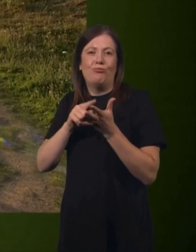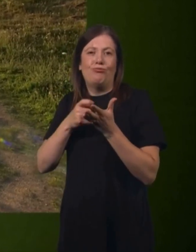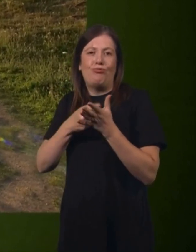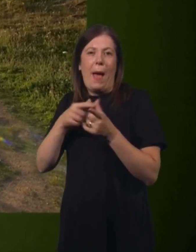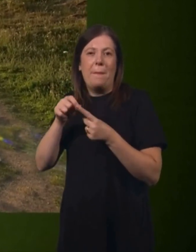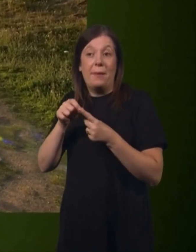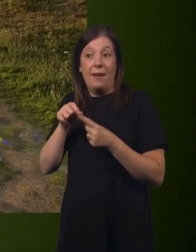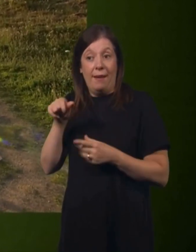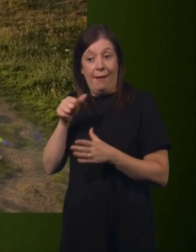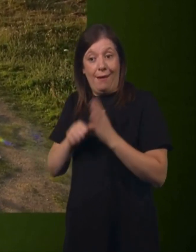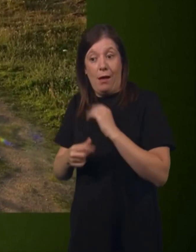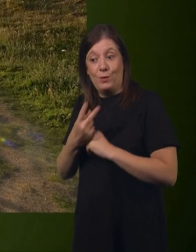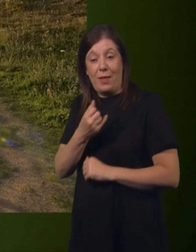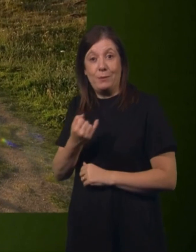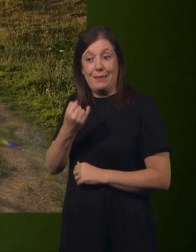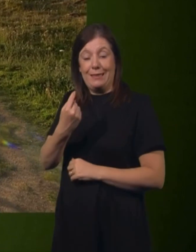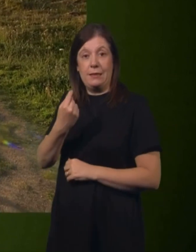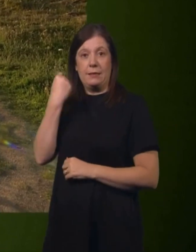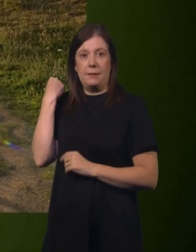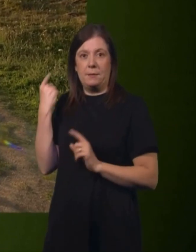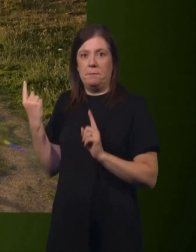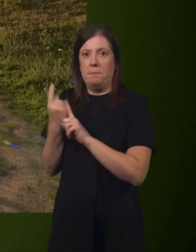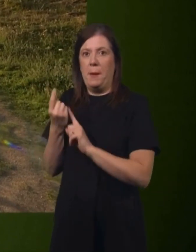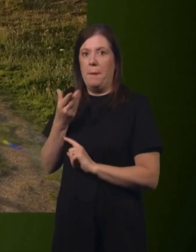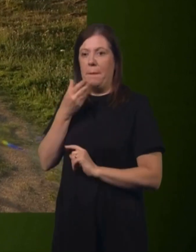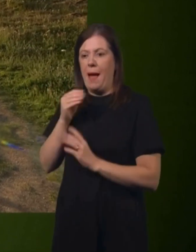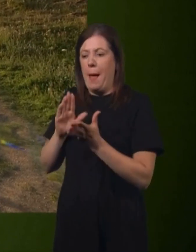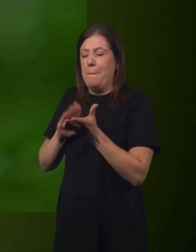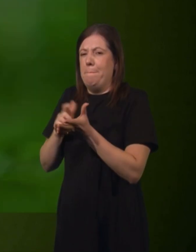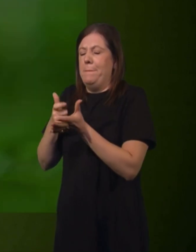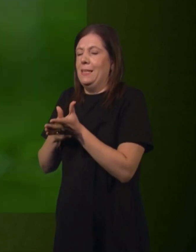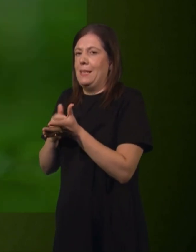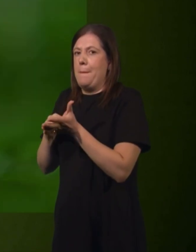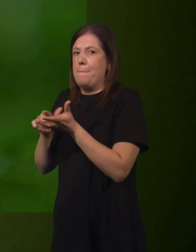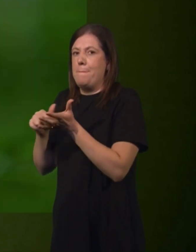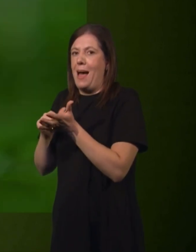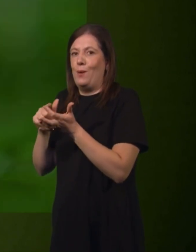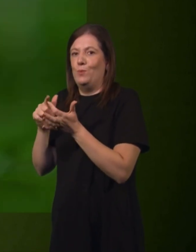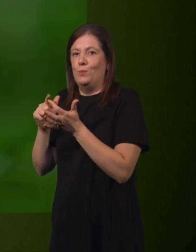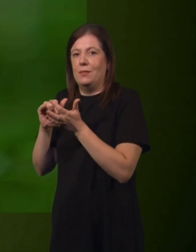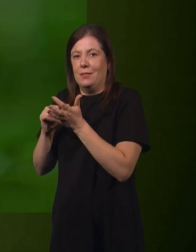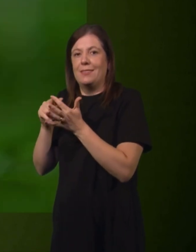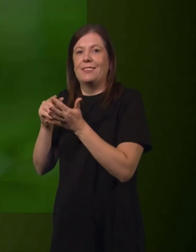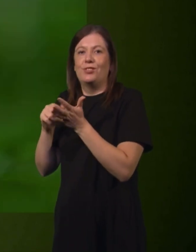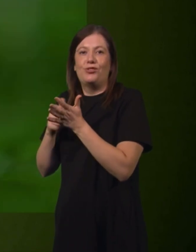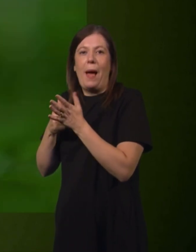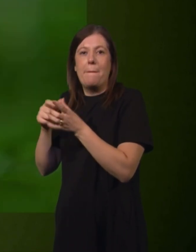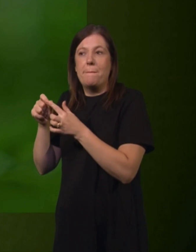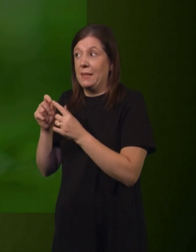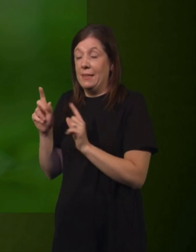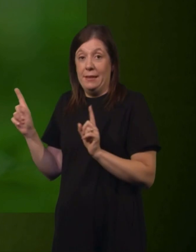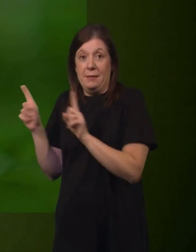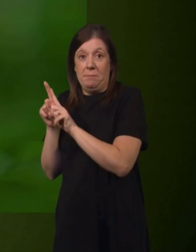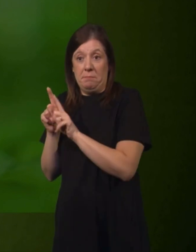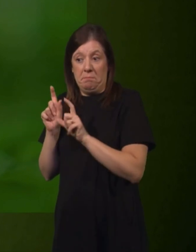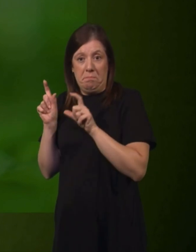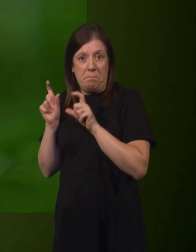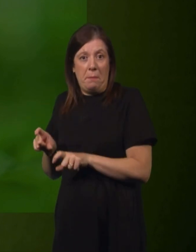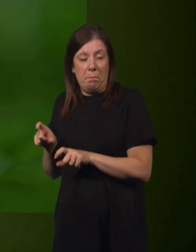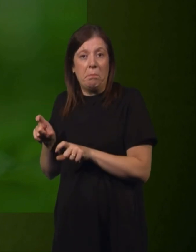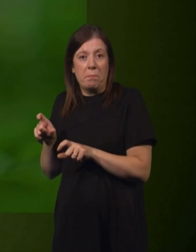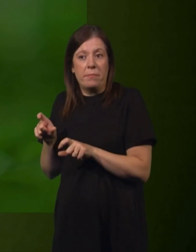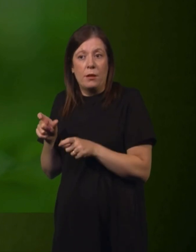back in 2006 when she met a male, Mr Mousetrap. So Mrs and Mr Mousetrap set up shop and